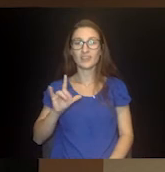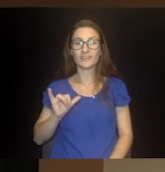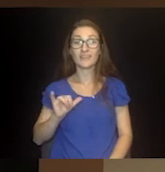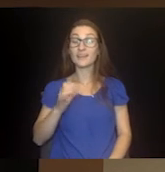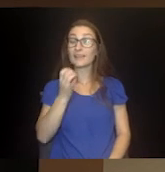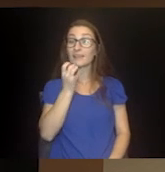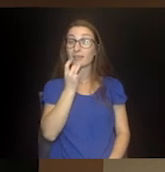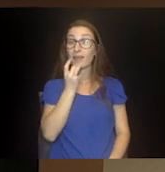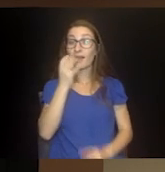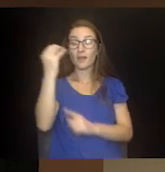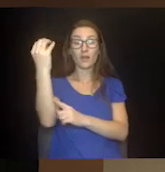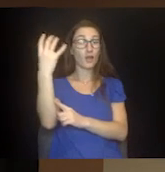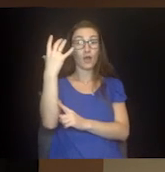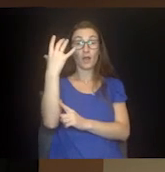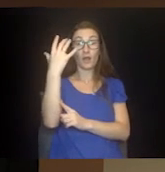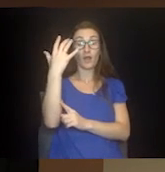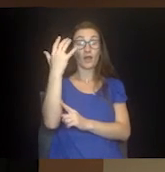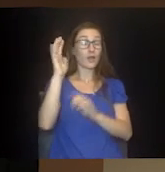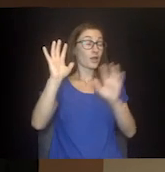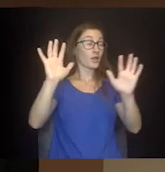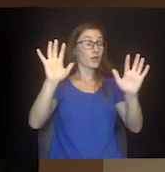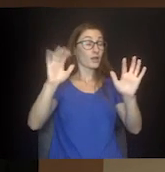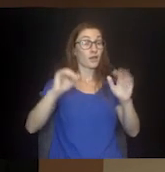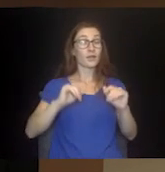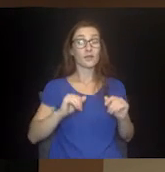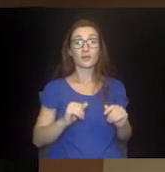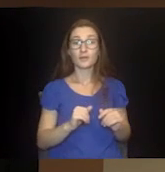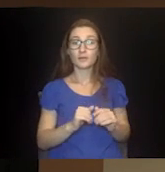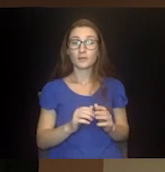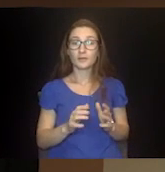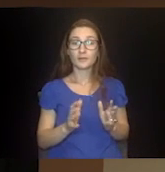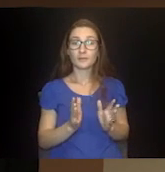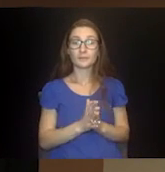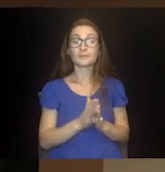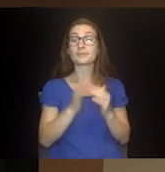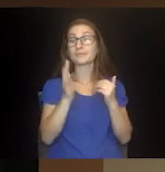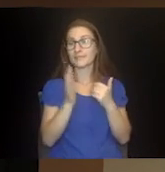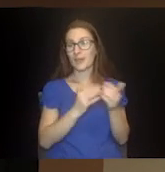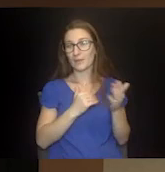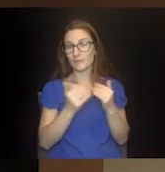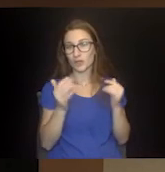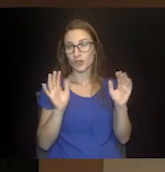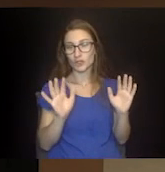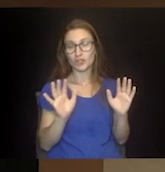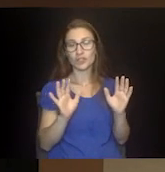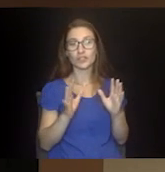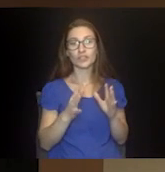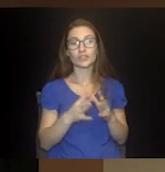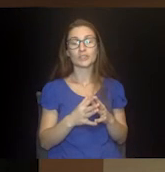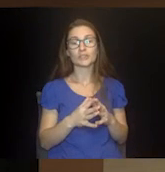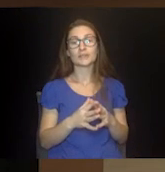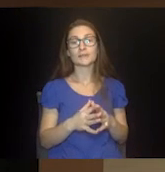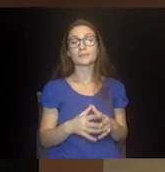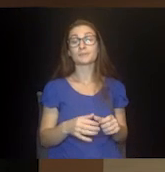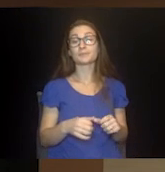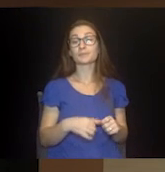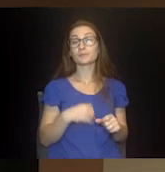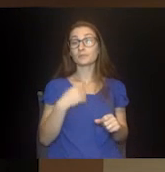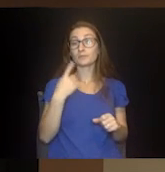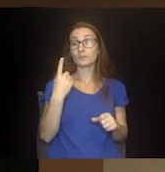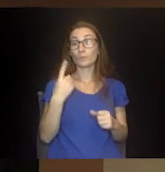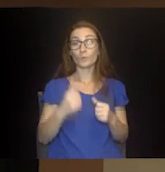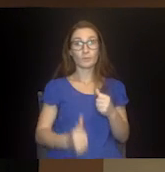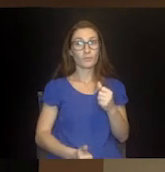Oh, this light is blinding me, y'all. It's blinding. However, one of